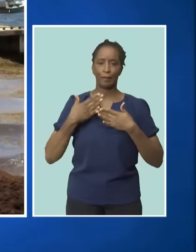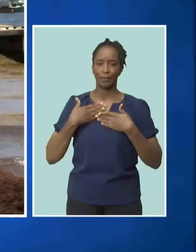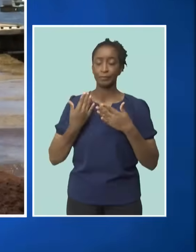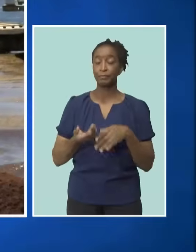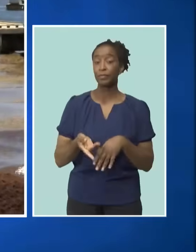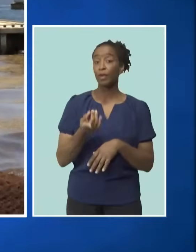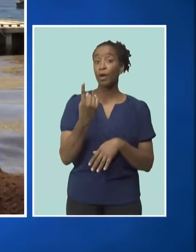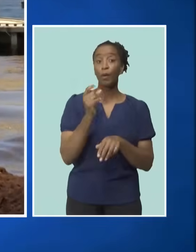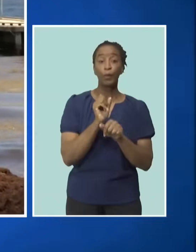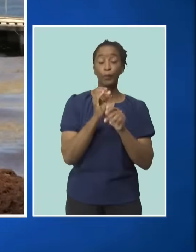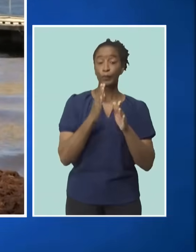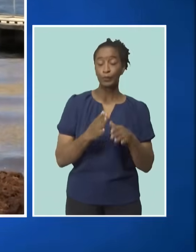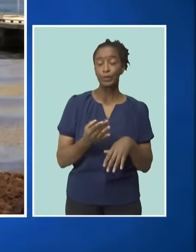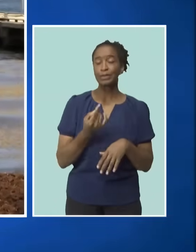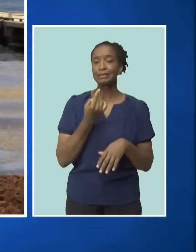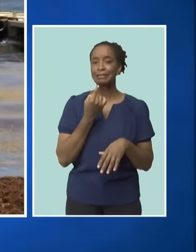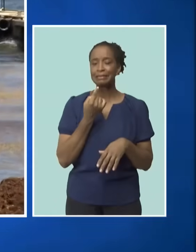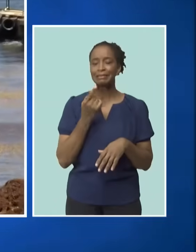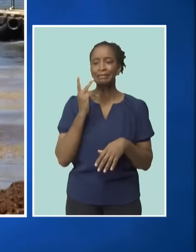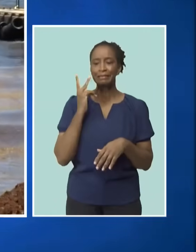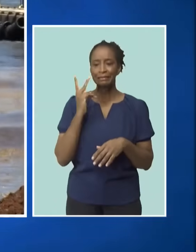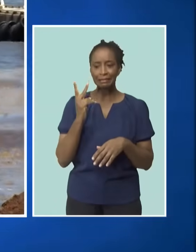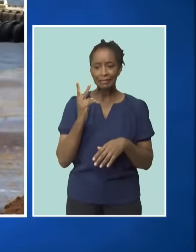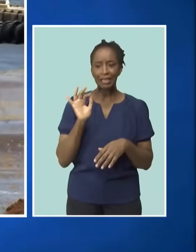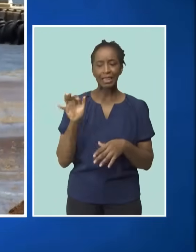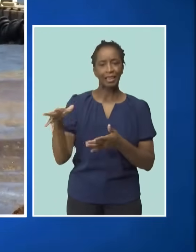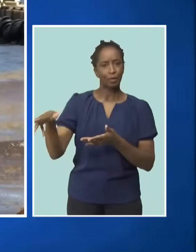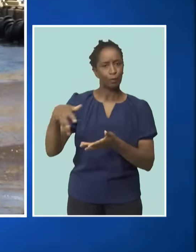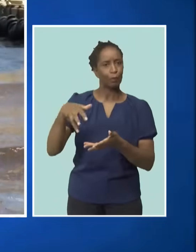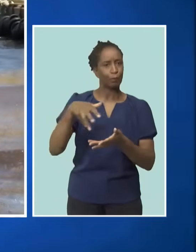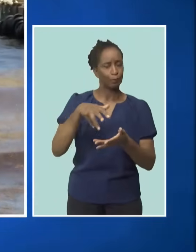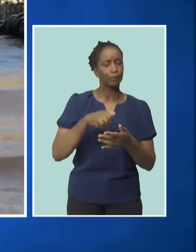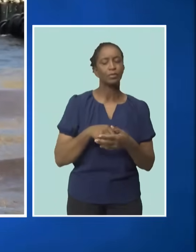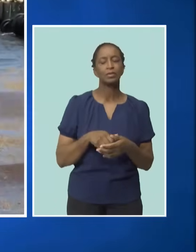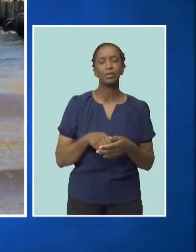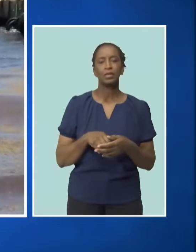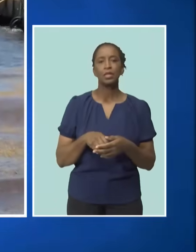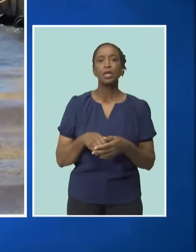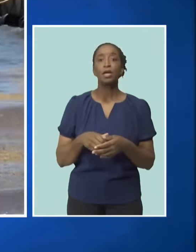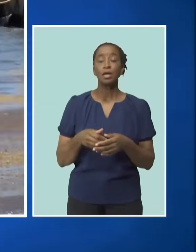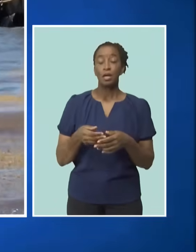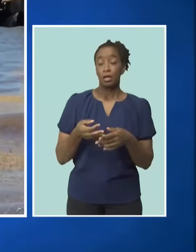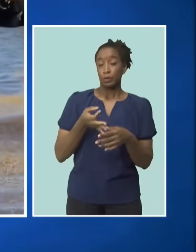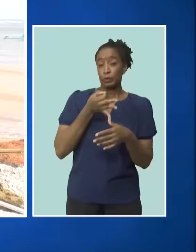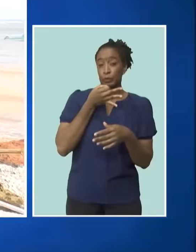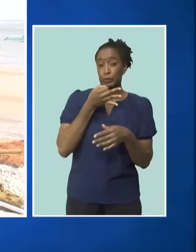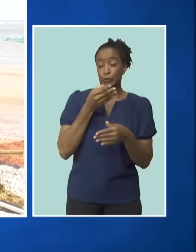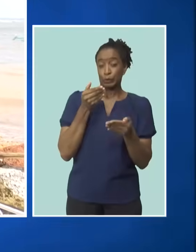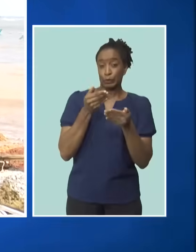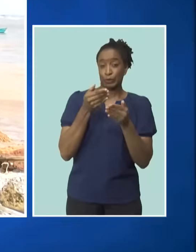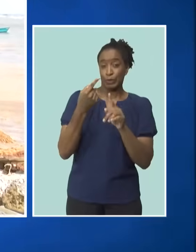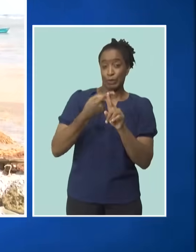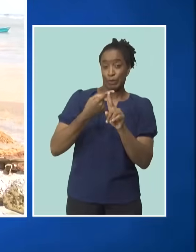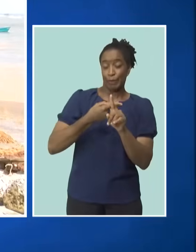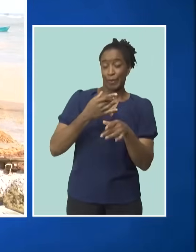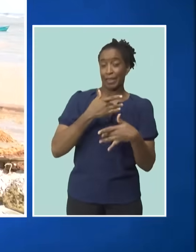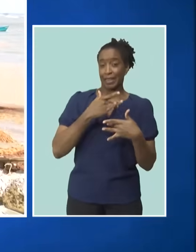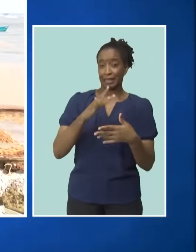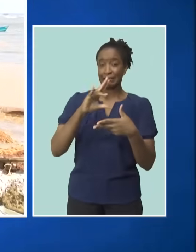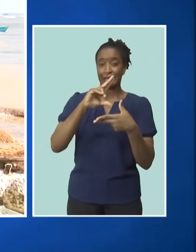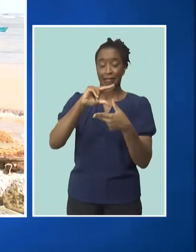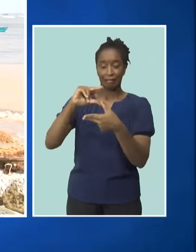anonymity is breathing a sigh of relief the slipway is being cleared with the hurricane season ongoing. Taking up the seaweed is